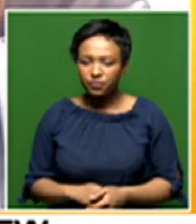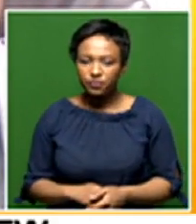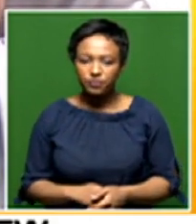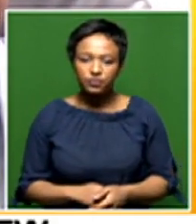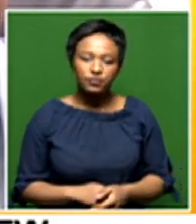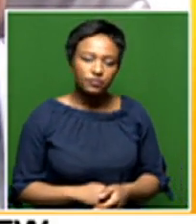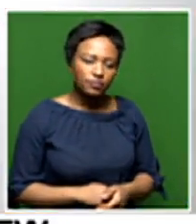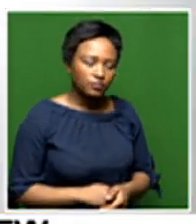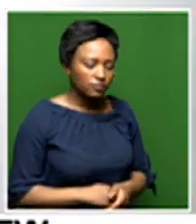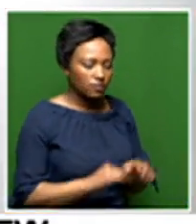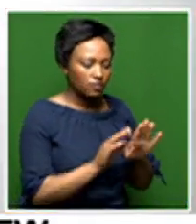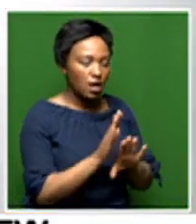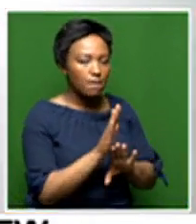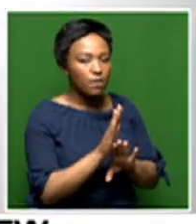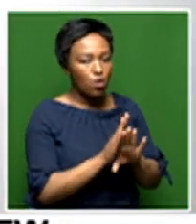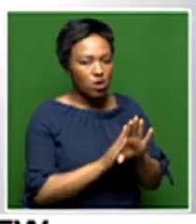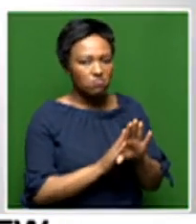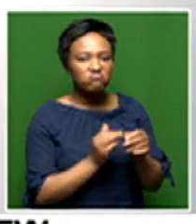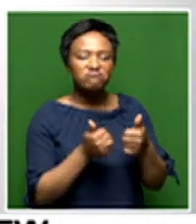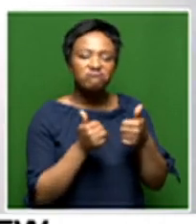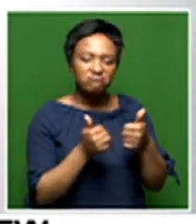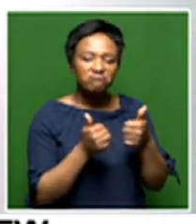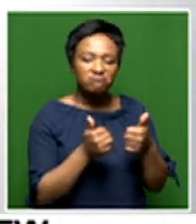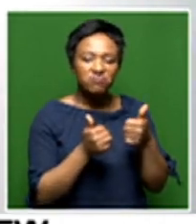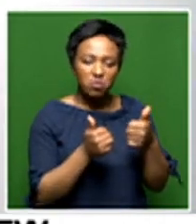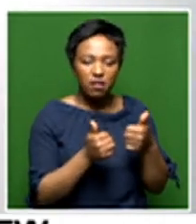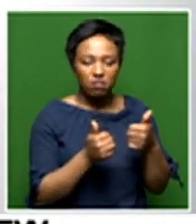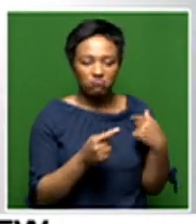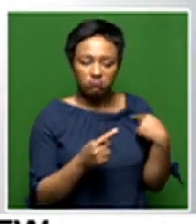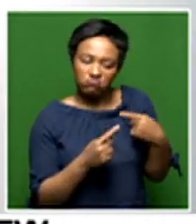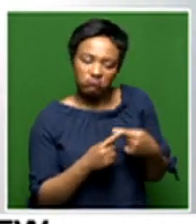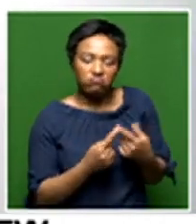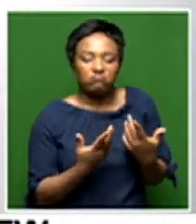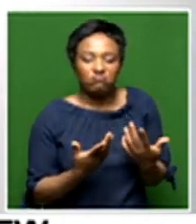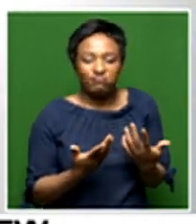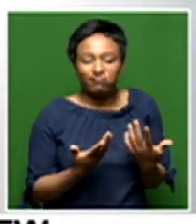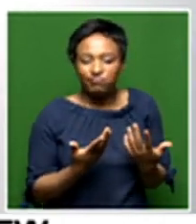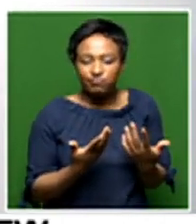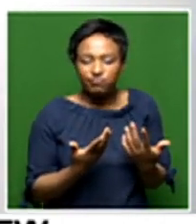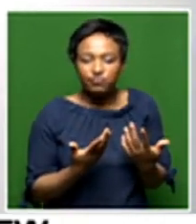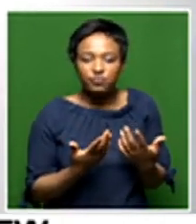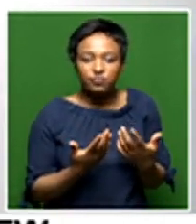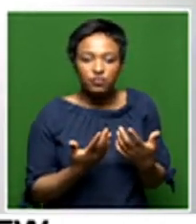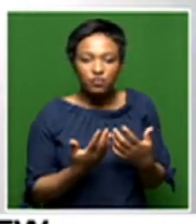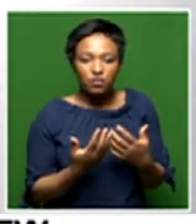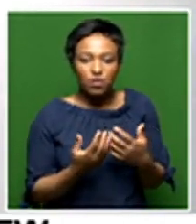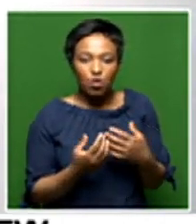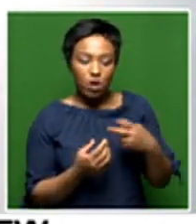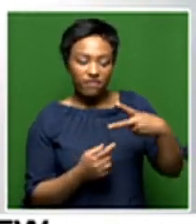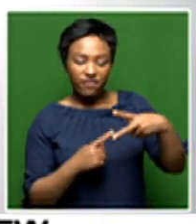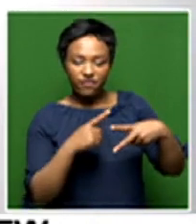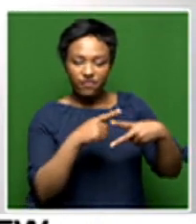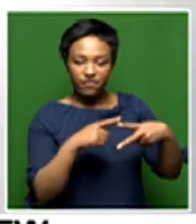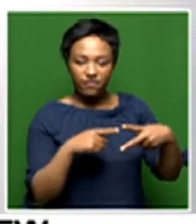The progress is going fairly well. And we have got 2 trials